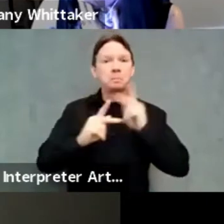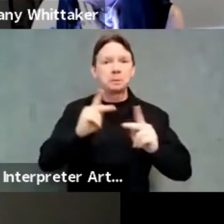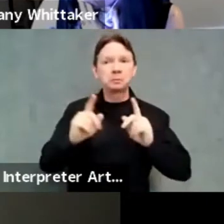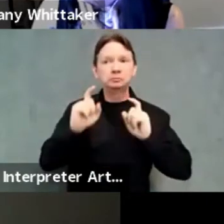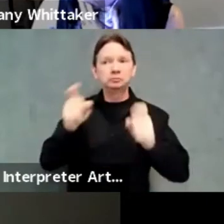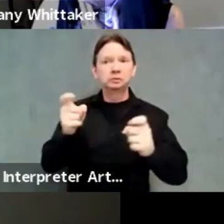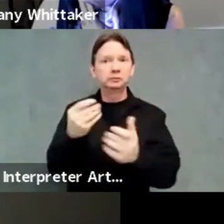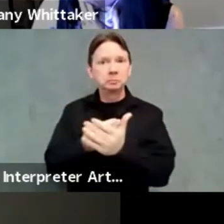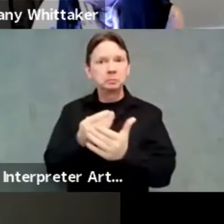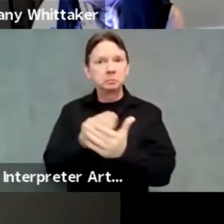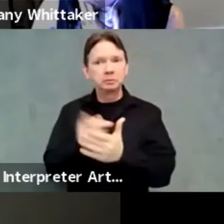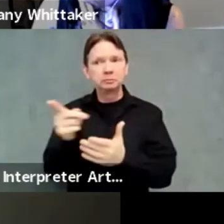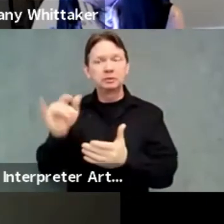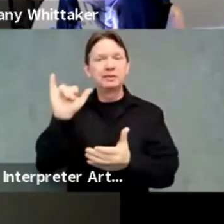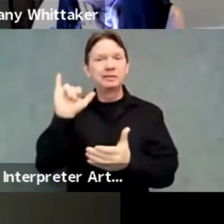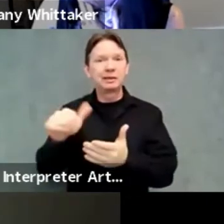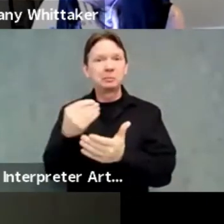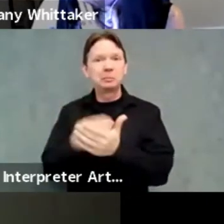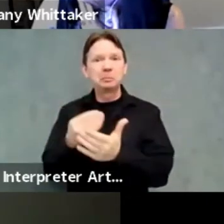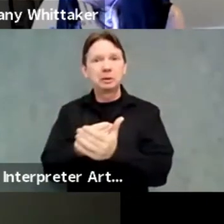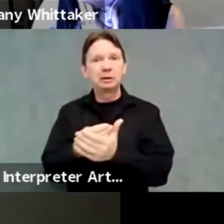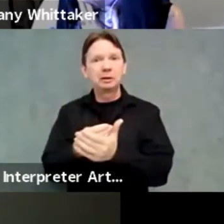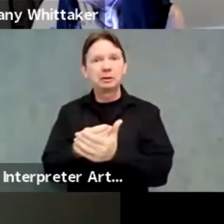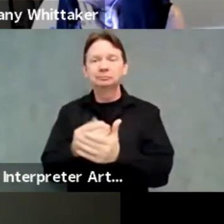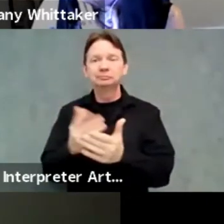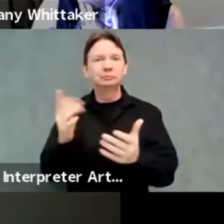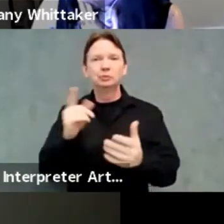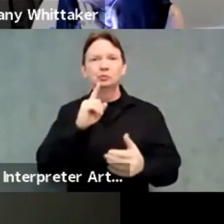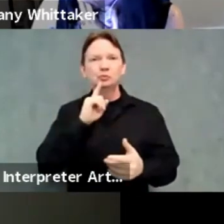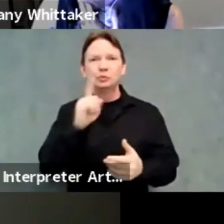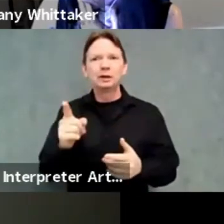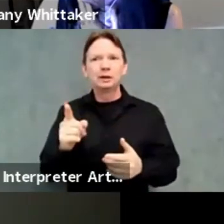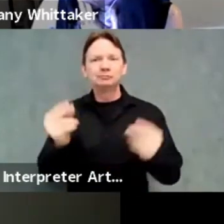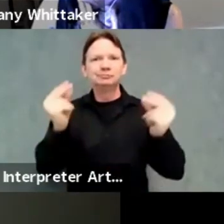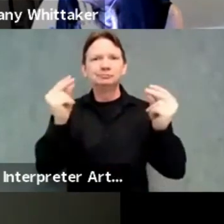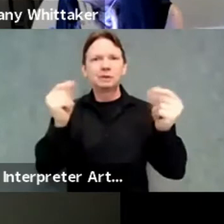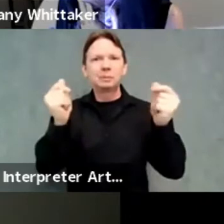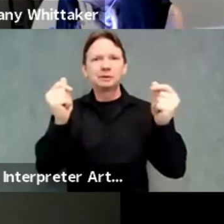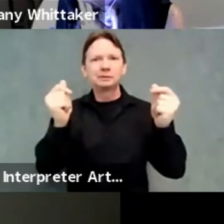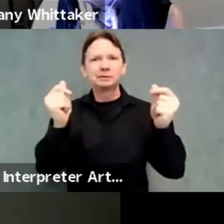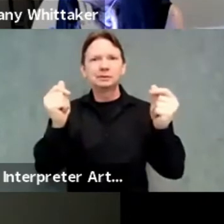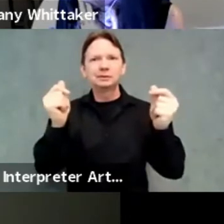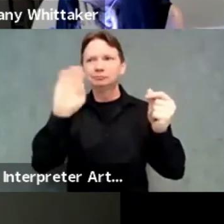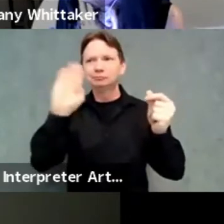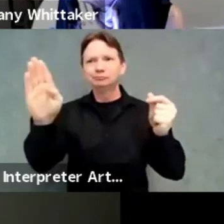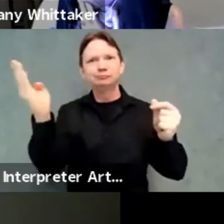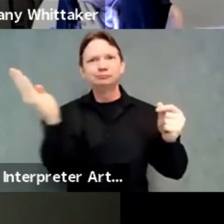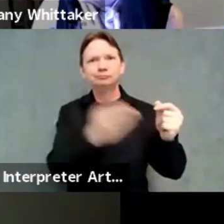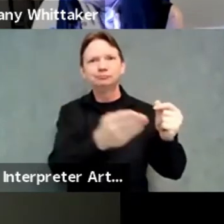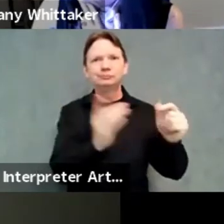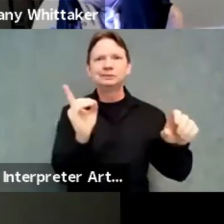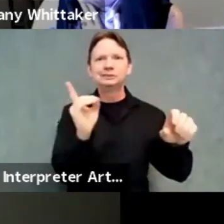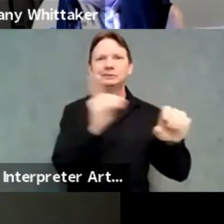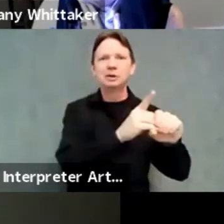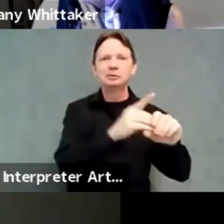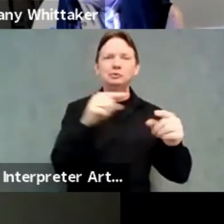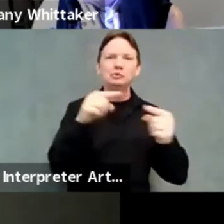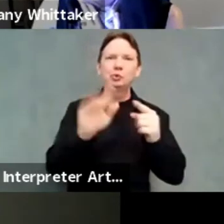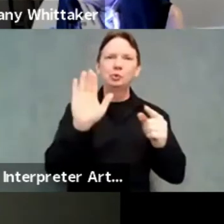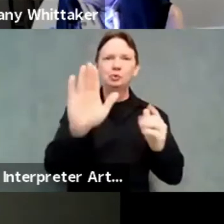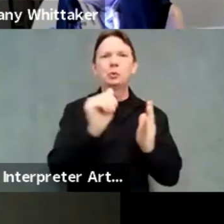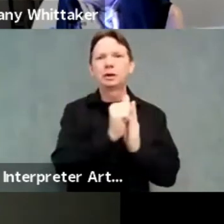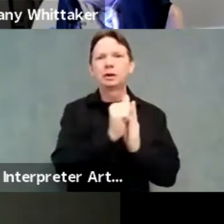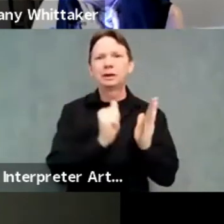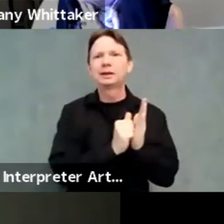financial report, that's your pot of money. It's AERA, central office doesn't touch it. We don't, the only thing that we do is each SIG is charged as